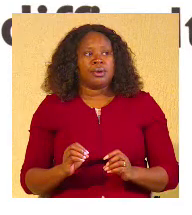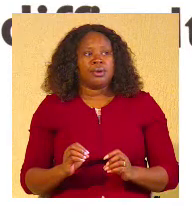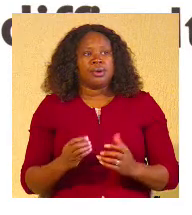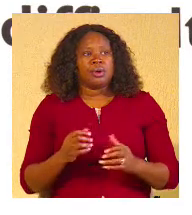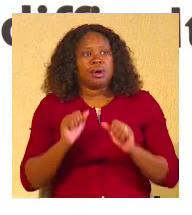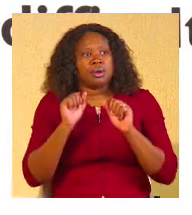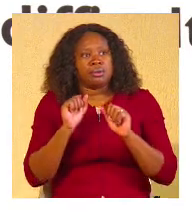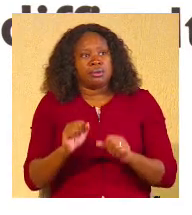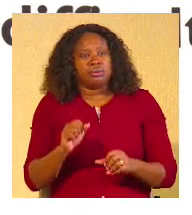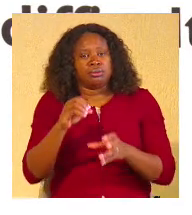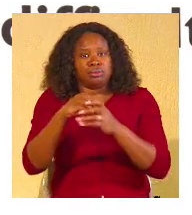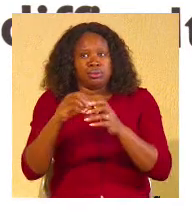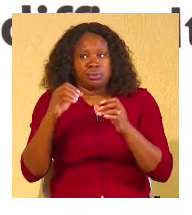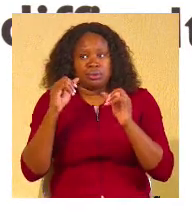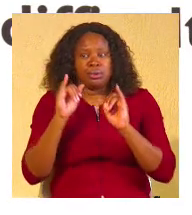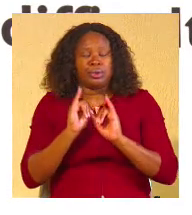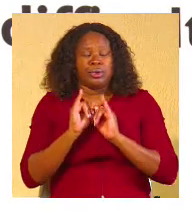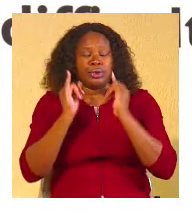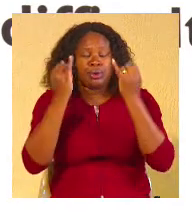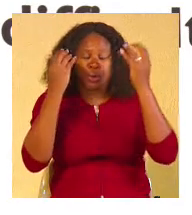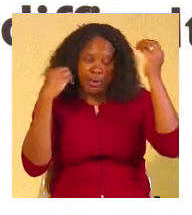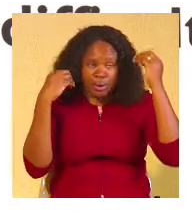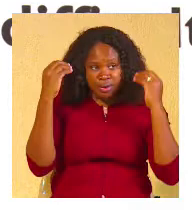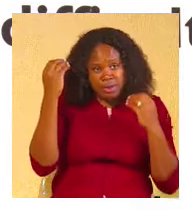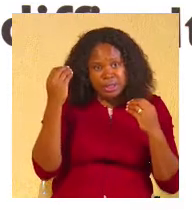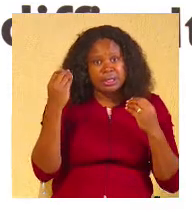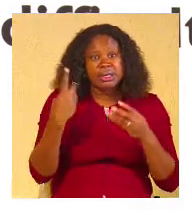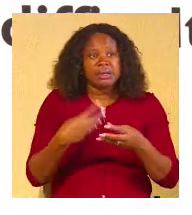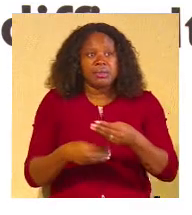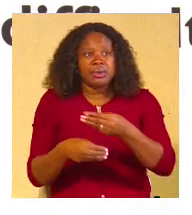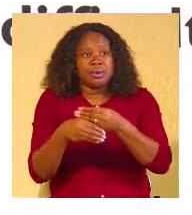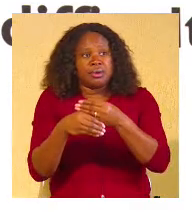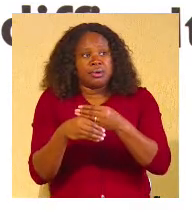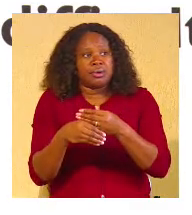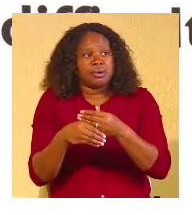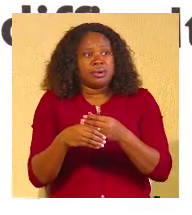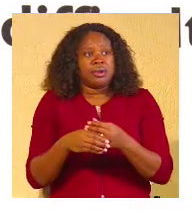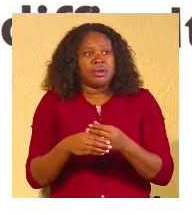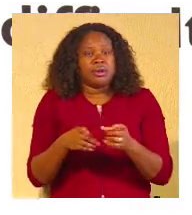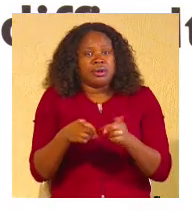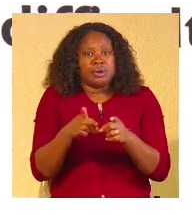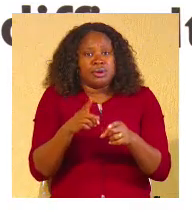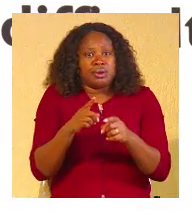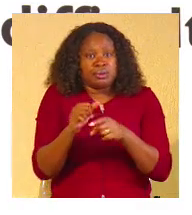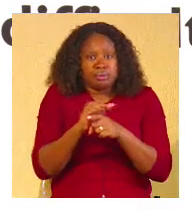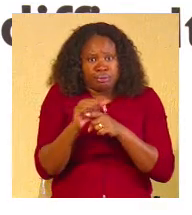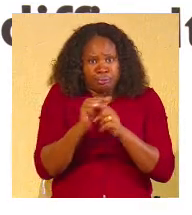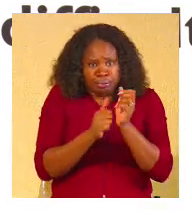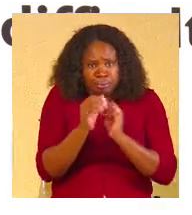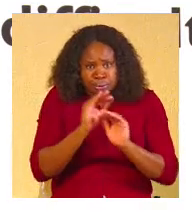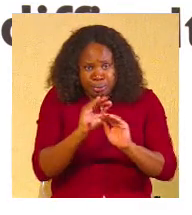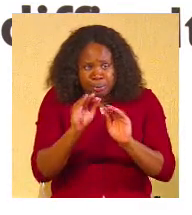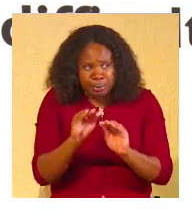the tertiary institutions. And also, in addition to that, the short courses that are offered